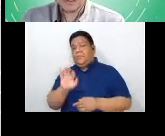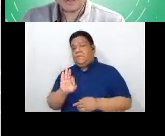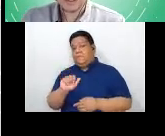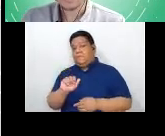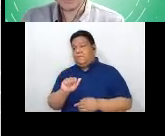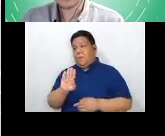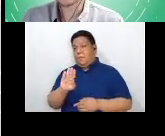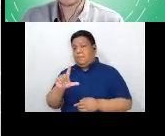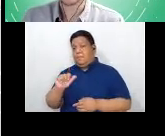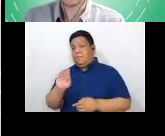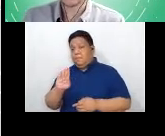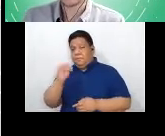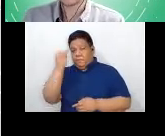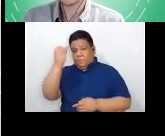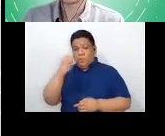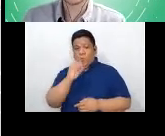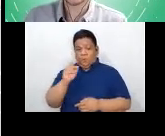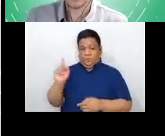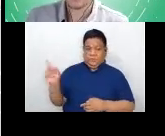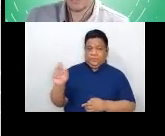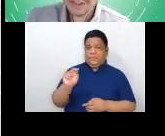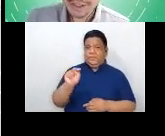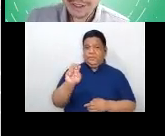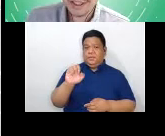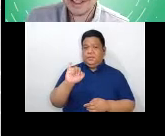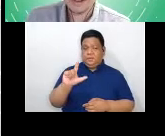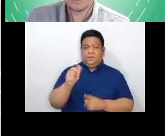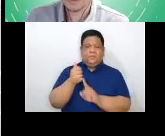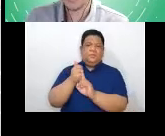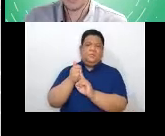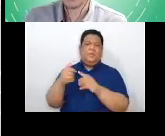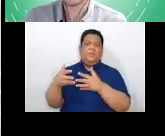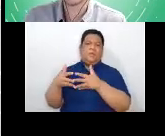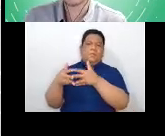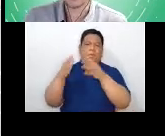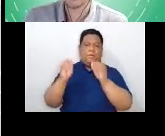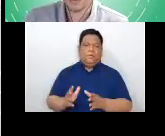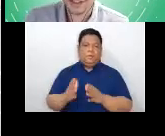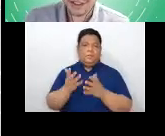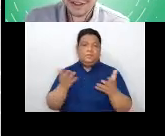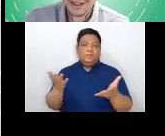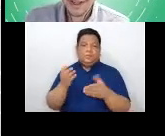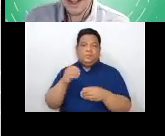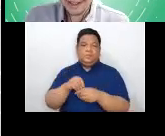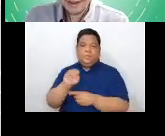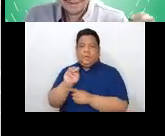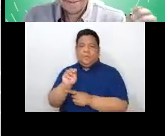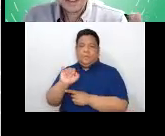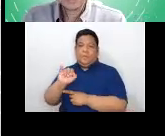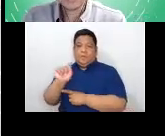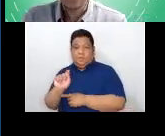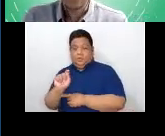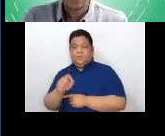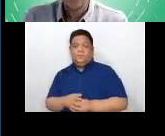and conceptualized by Neil Gershenfeld, who was an American professor in Massachusetts Institute of Technology. And